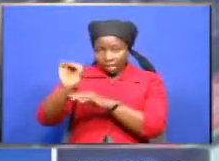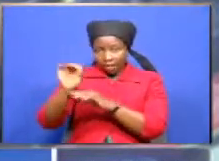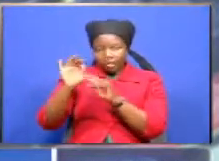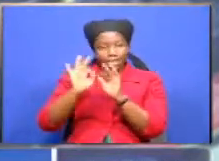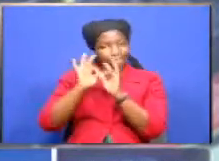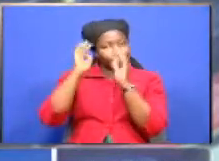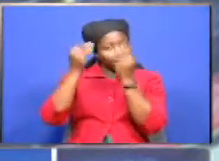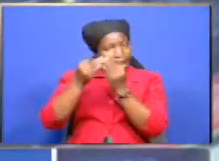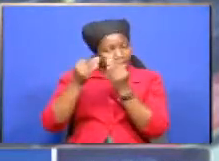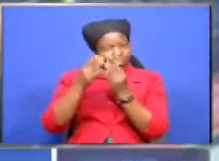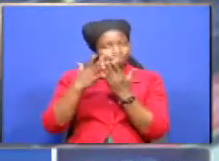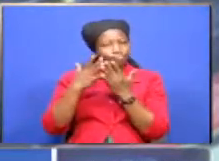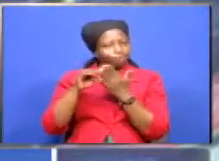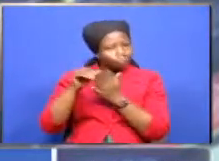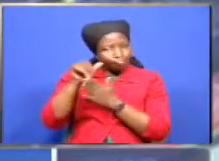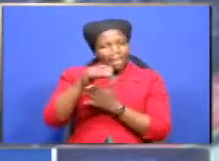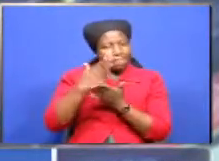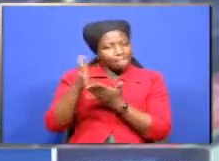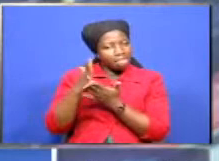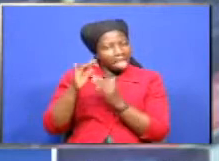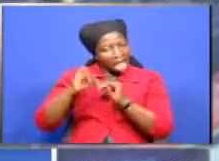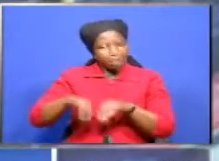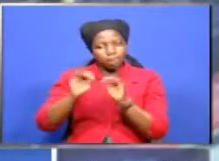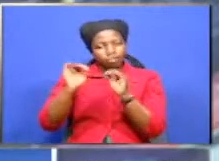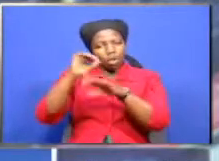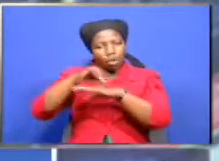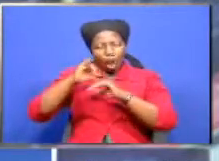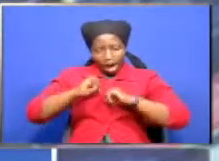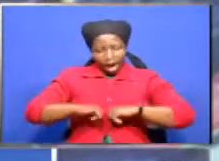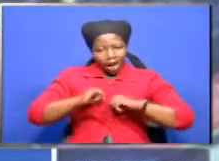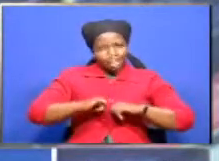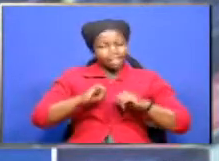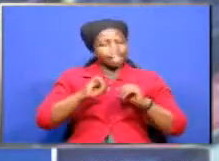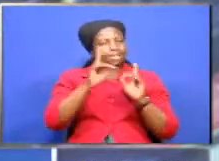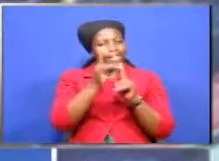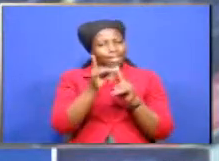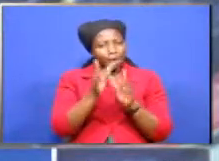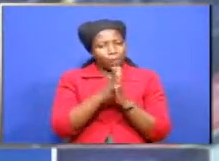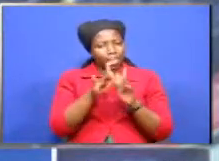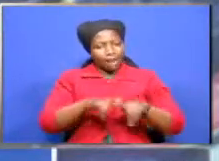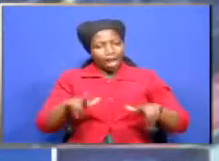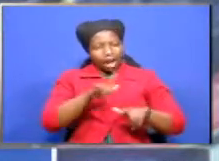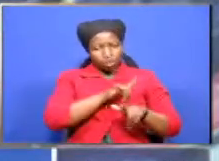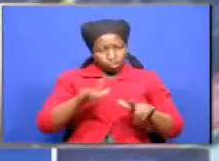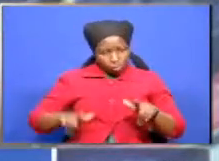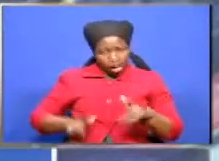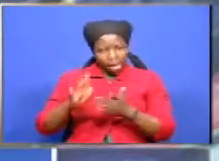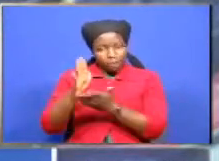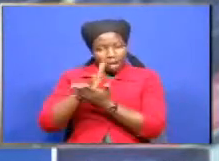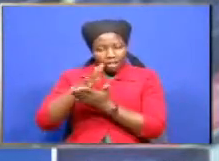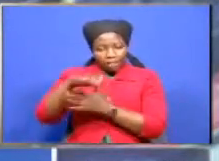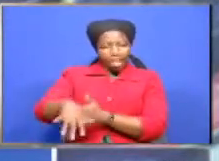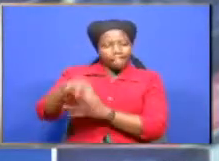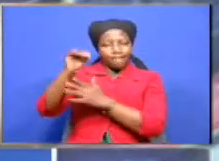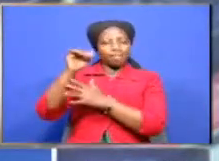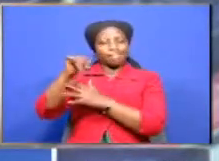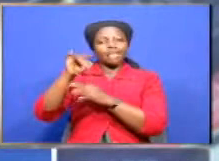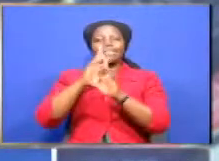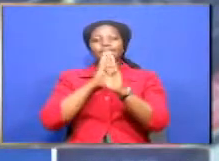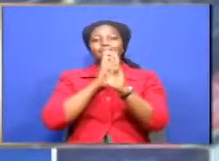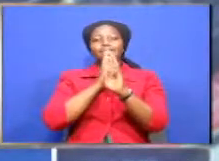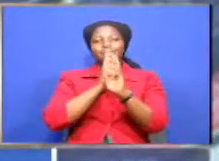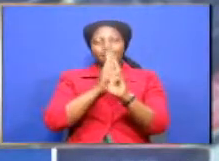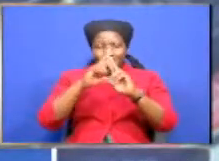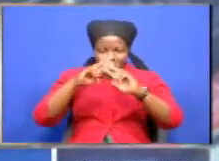were unable to pay rent on the agreed date with the landlords, part of the findings of this particular survey. We'll be giving you more